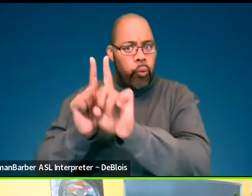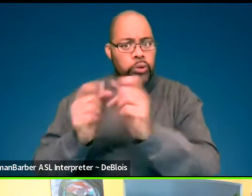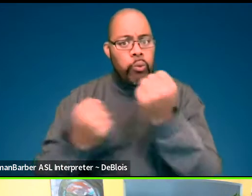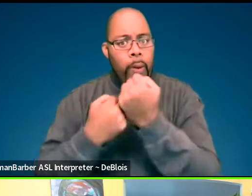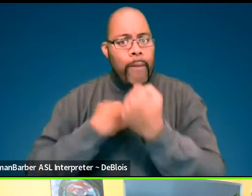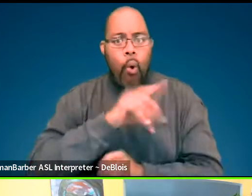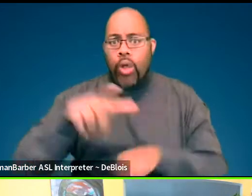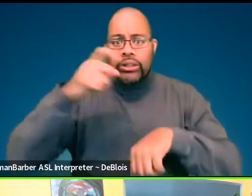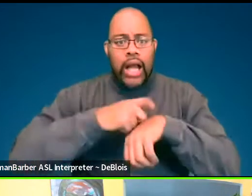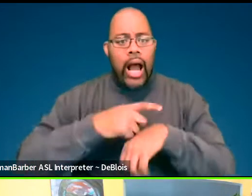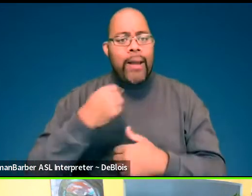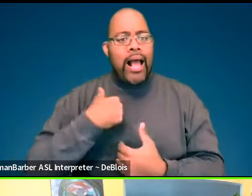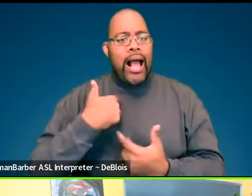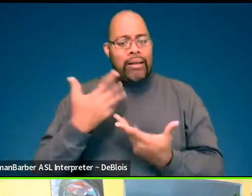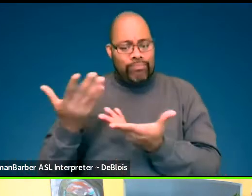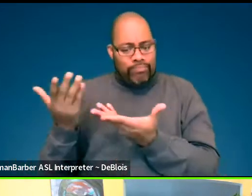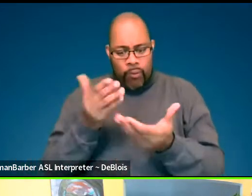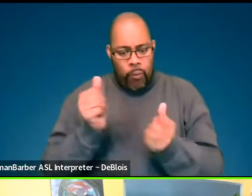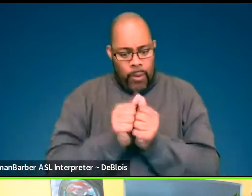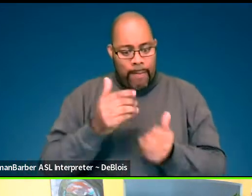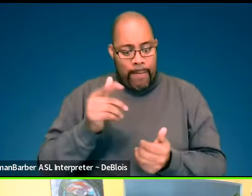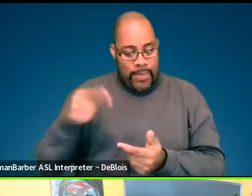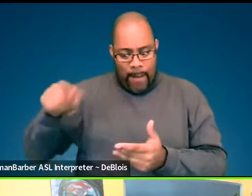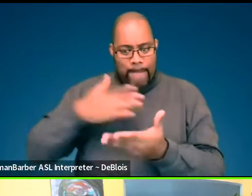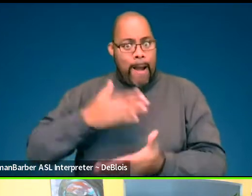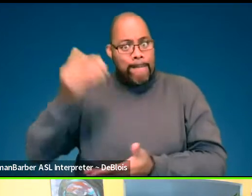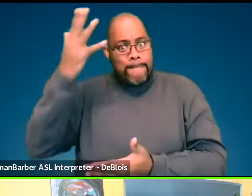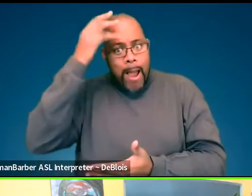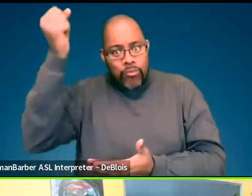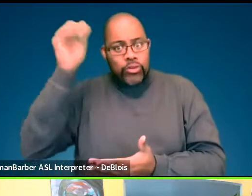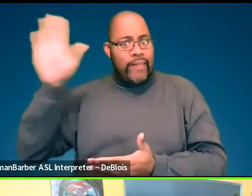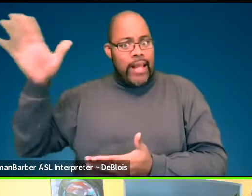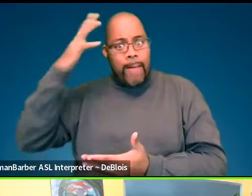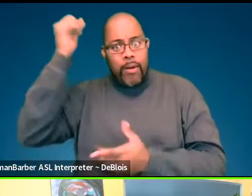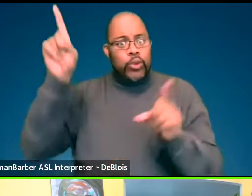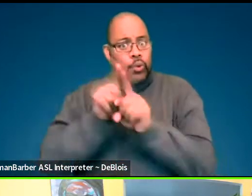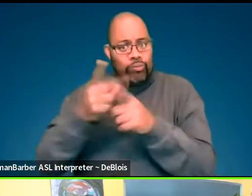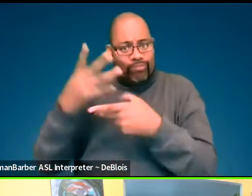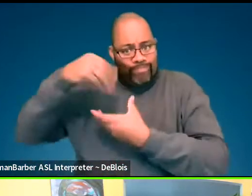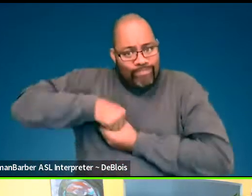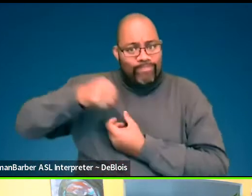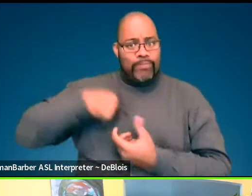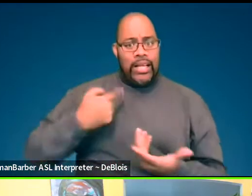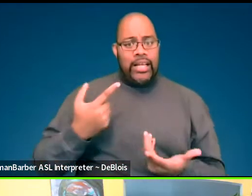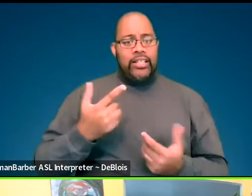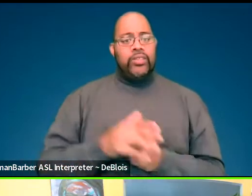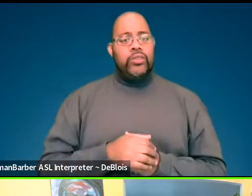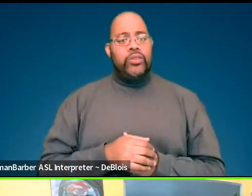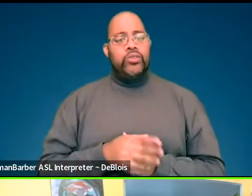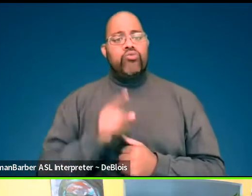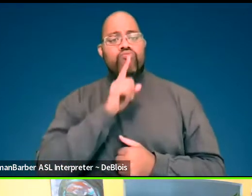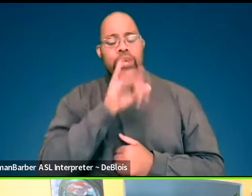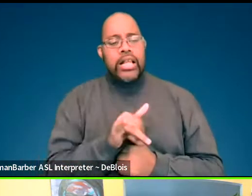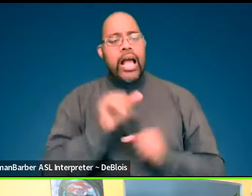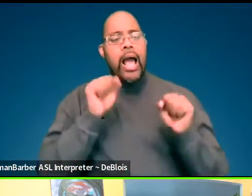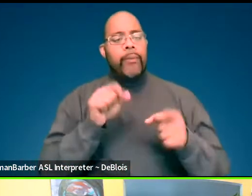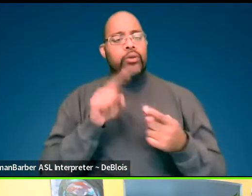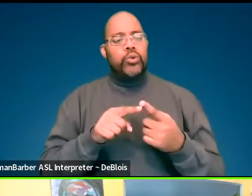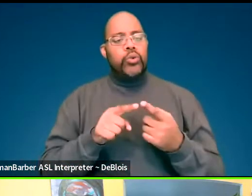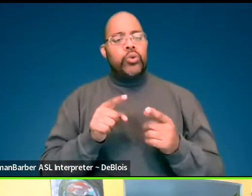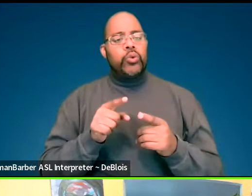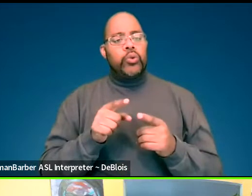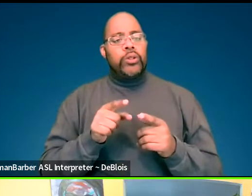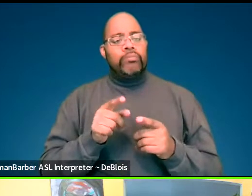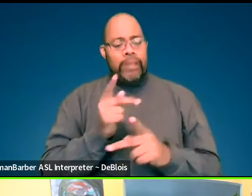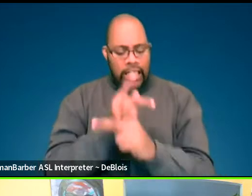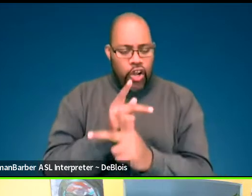time, and I hold with them my memories and theirs as well, you know? So really being able to tend